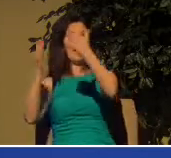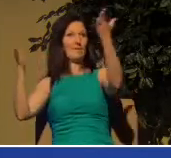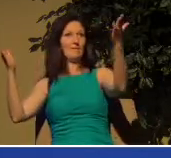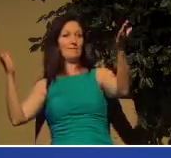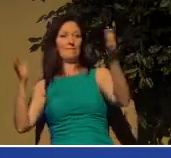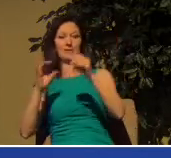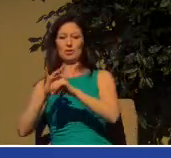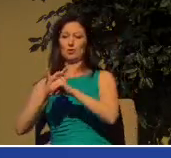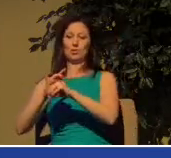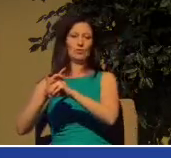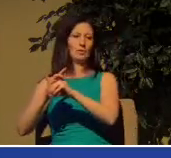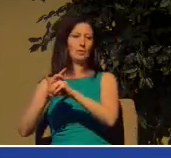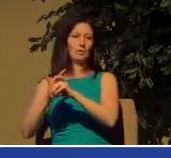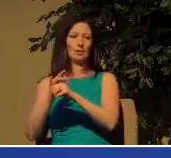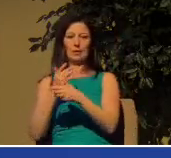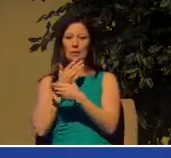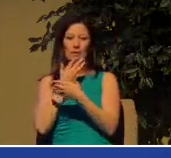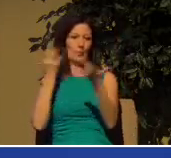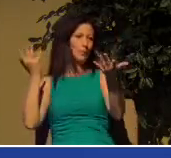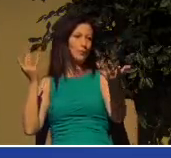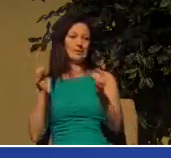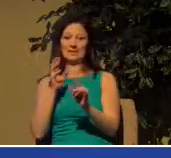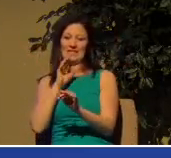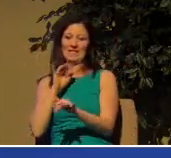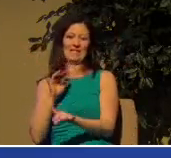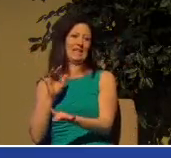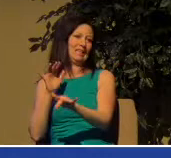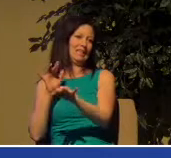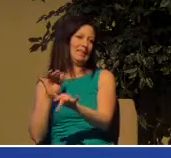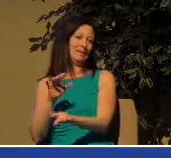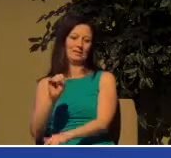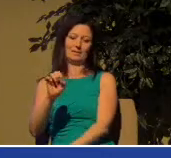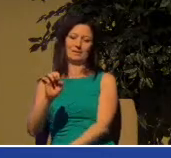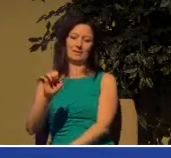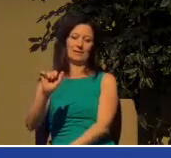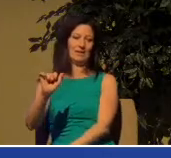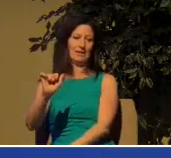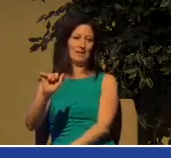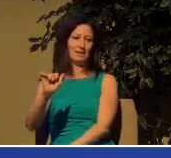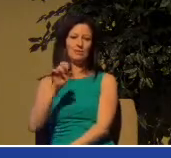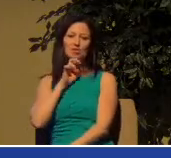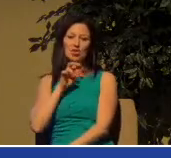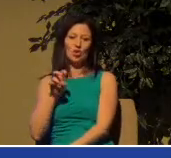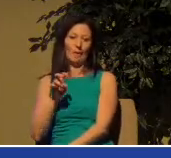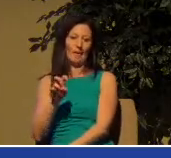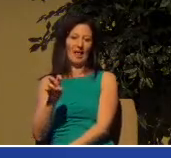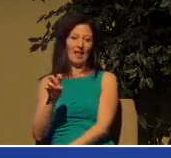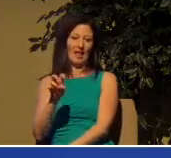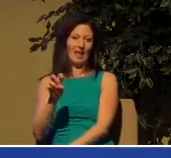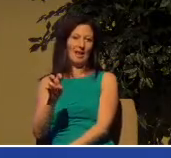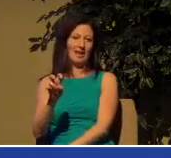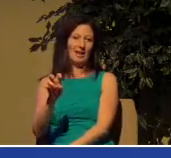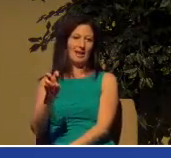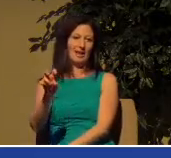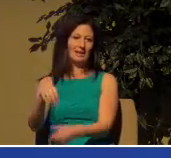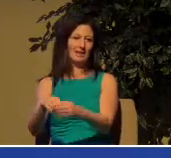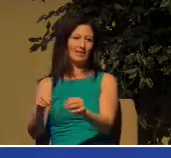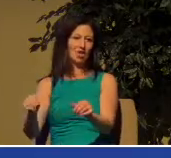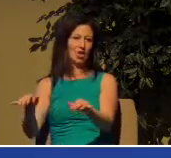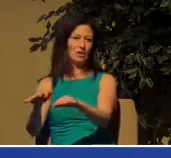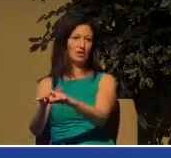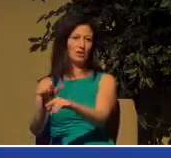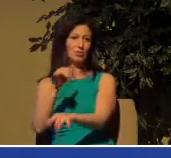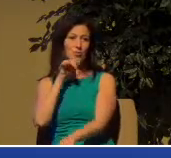is God's declaration that there is no serpent lurking in the garden. And you never have to worry about some